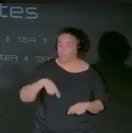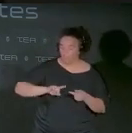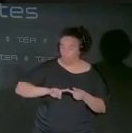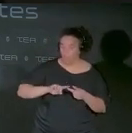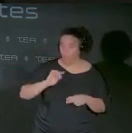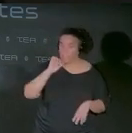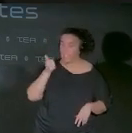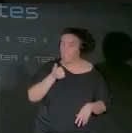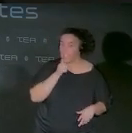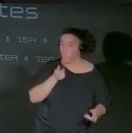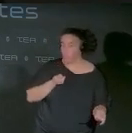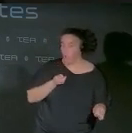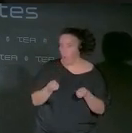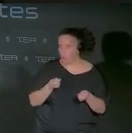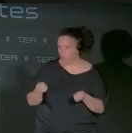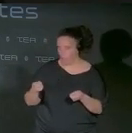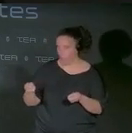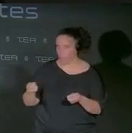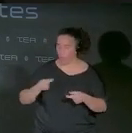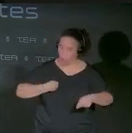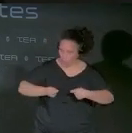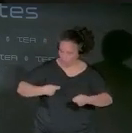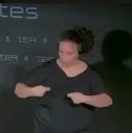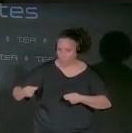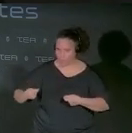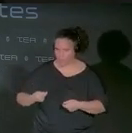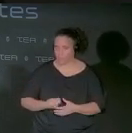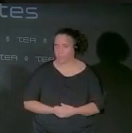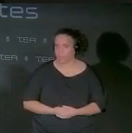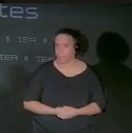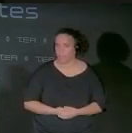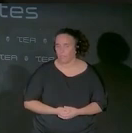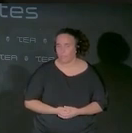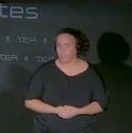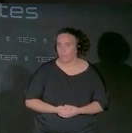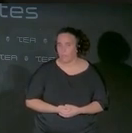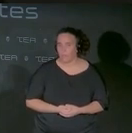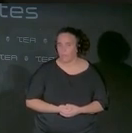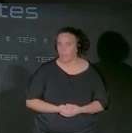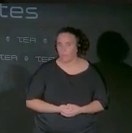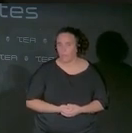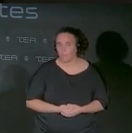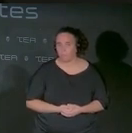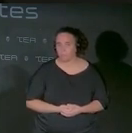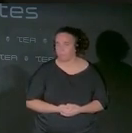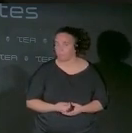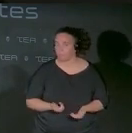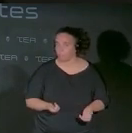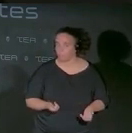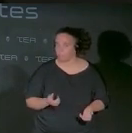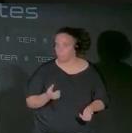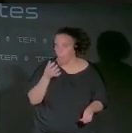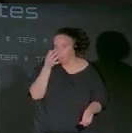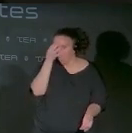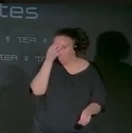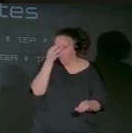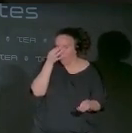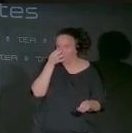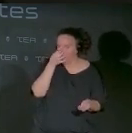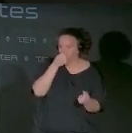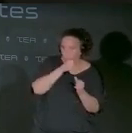that dealt with some leakage of data through one of the softwares. So I